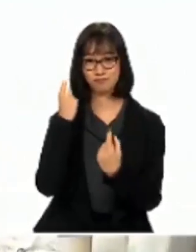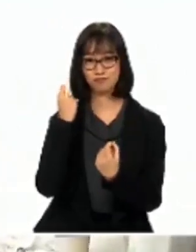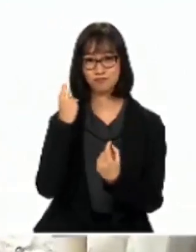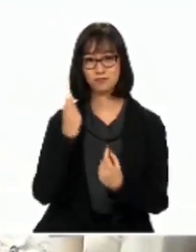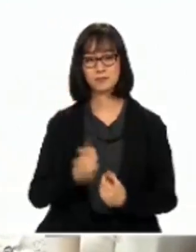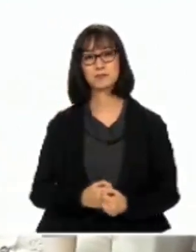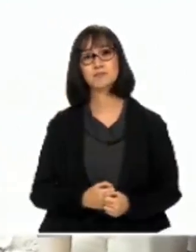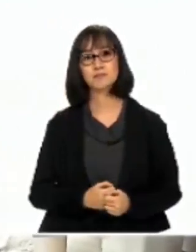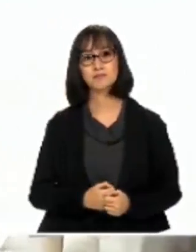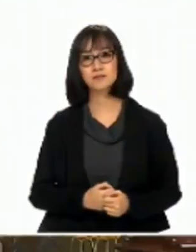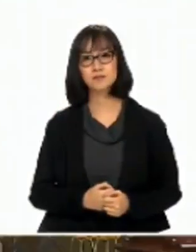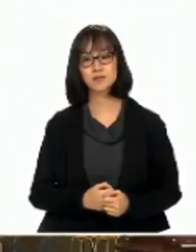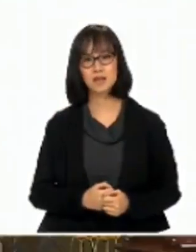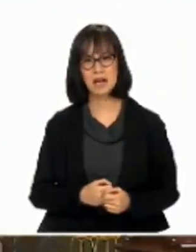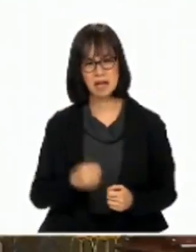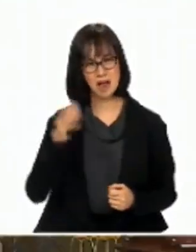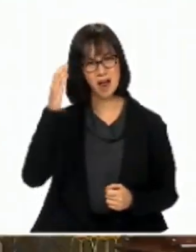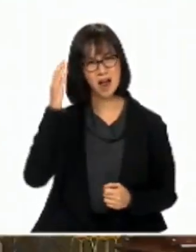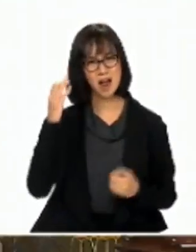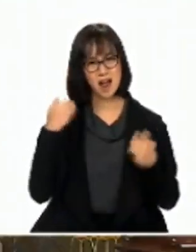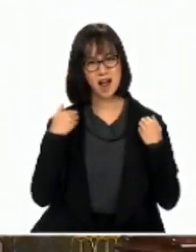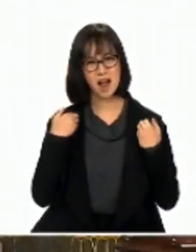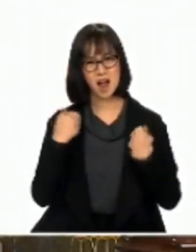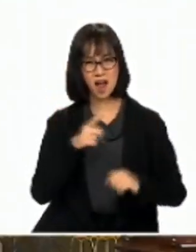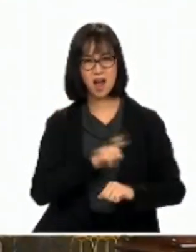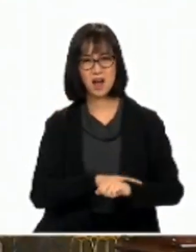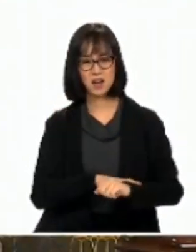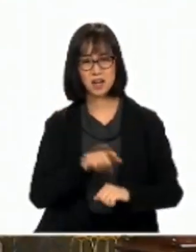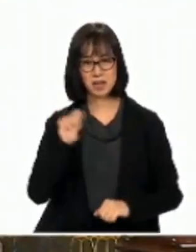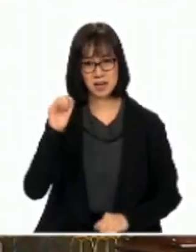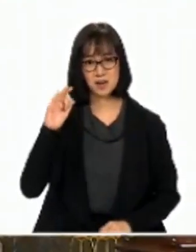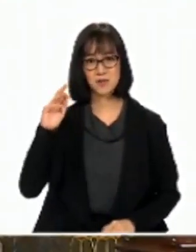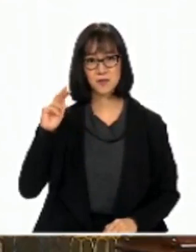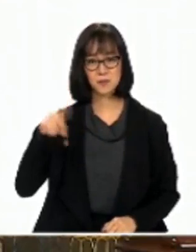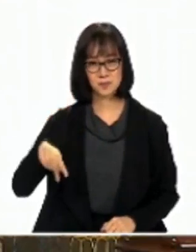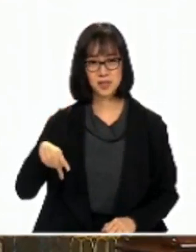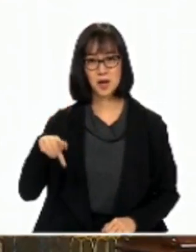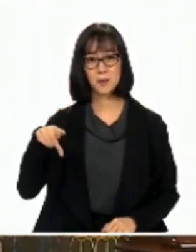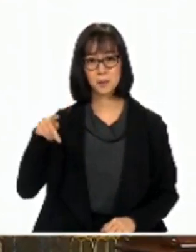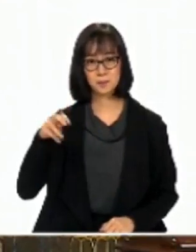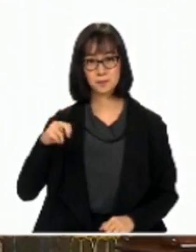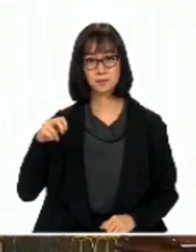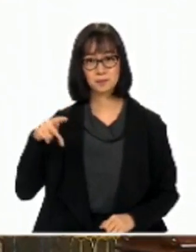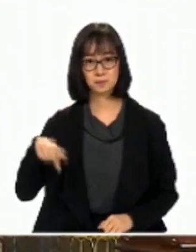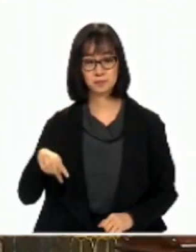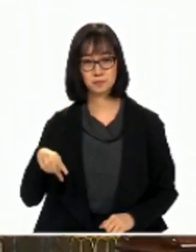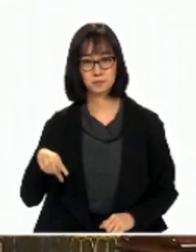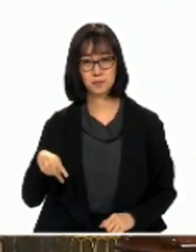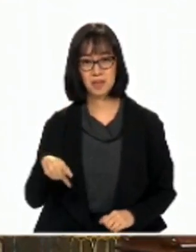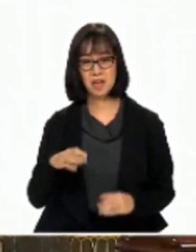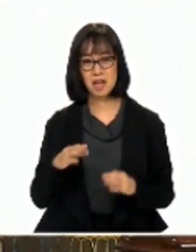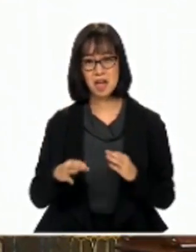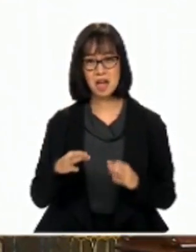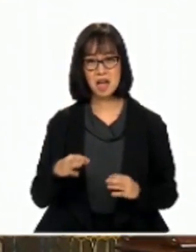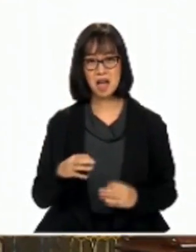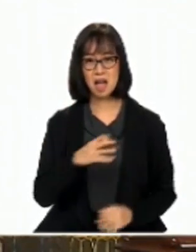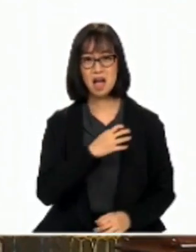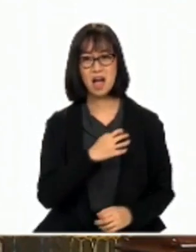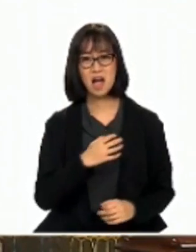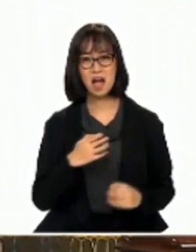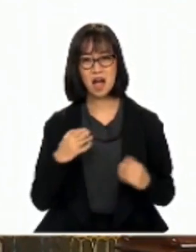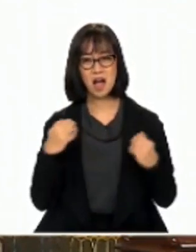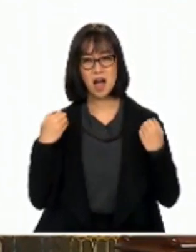are times in AFP and PNP personnel, while in the performance of their duties, get unjustly